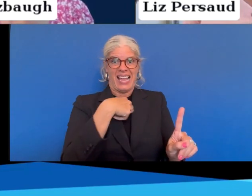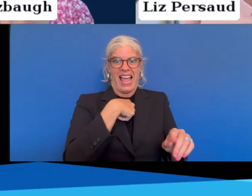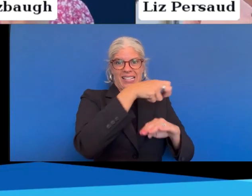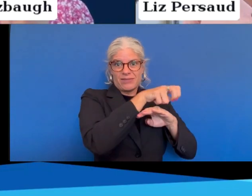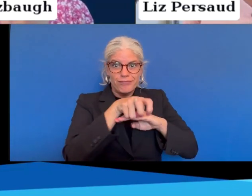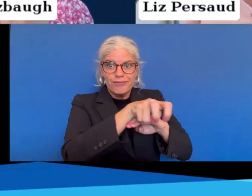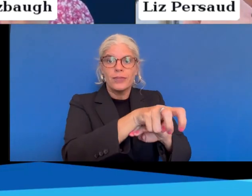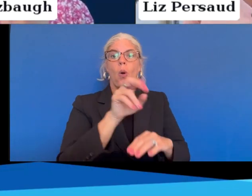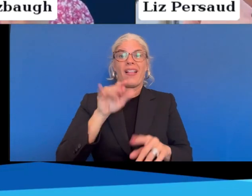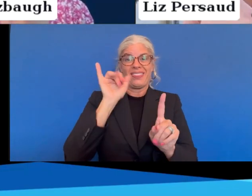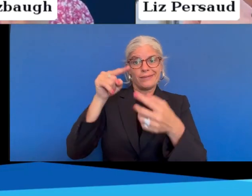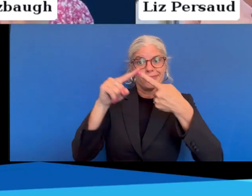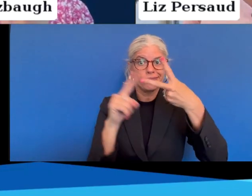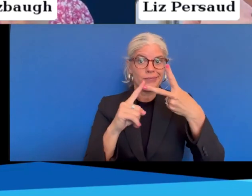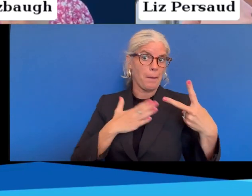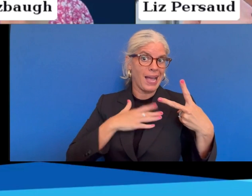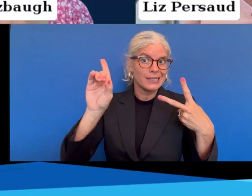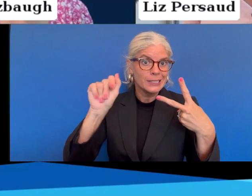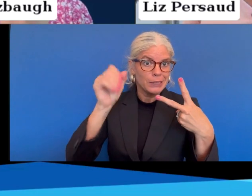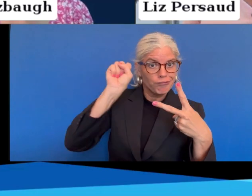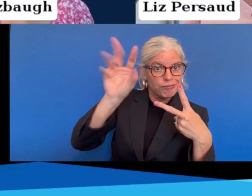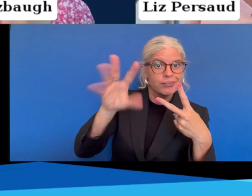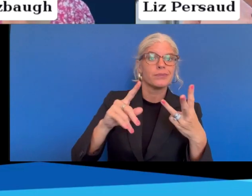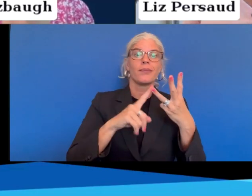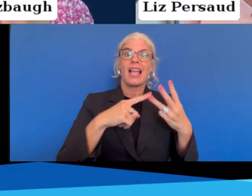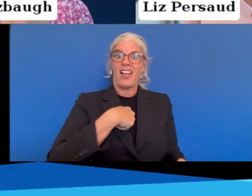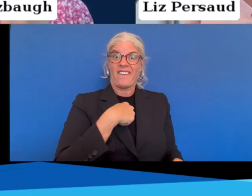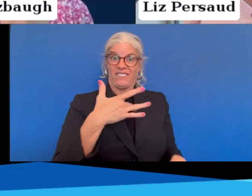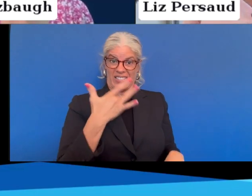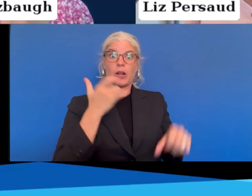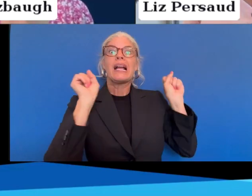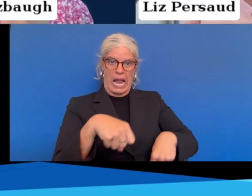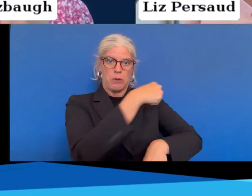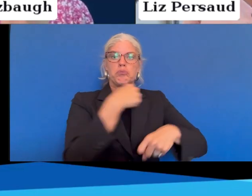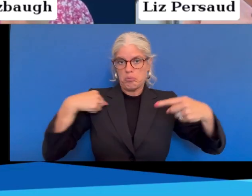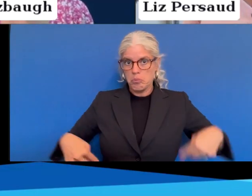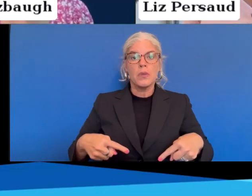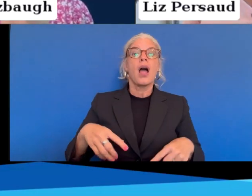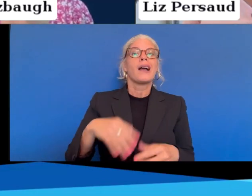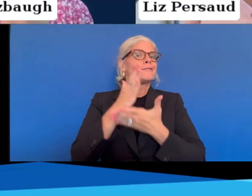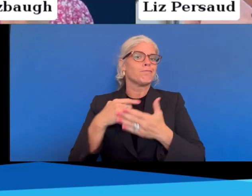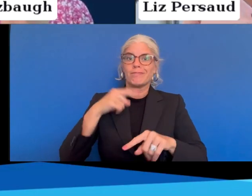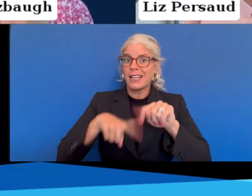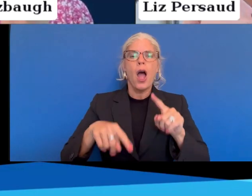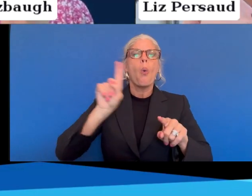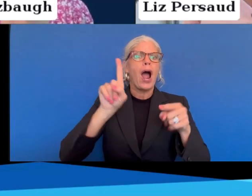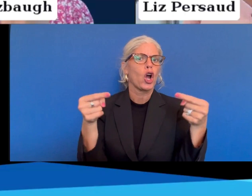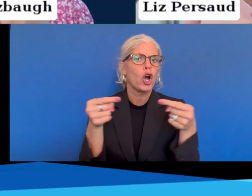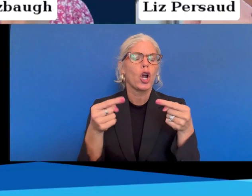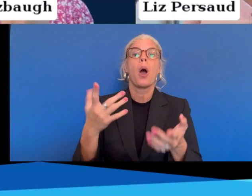Sherry are talking about. If you portal something electronic, you say, this is the device I'm going